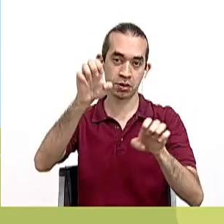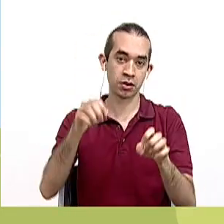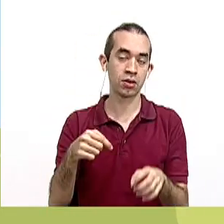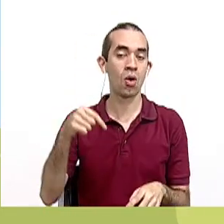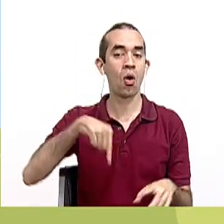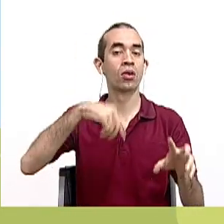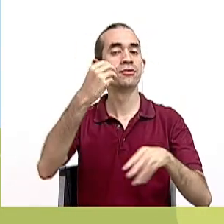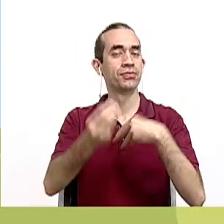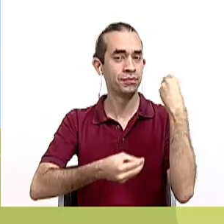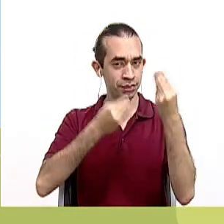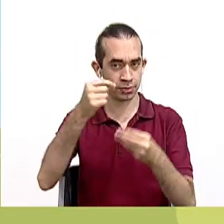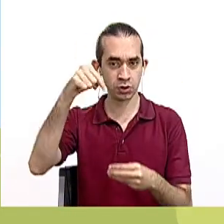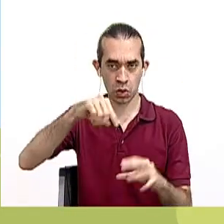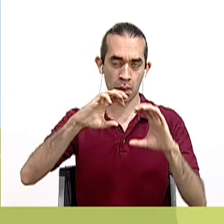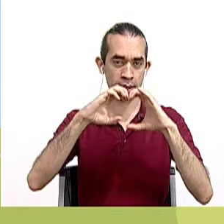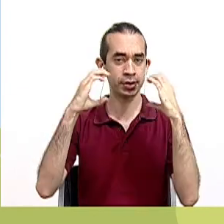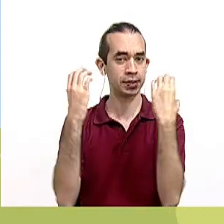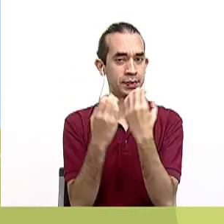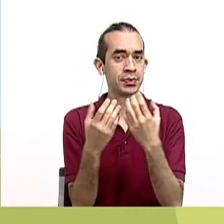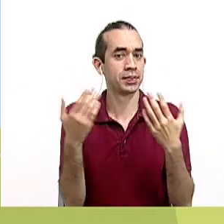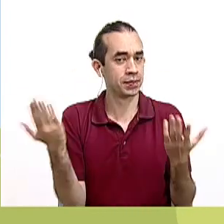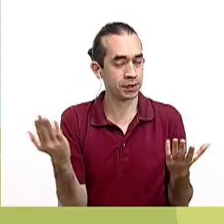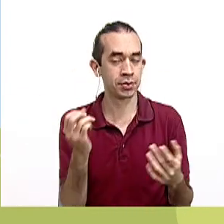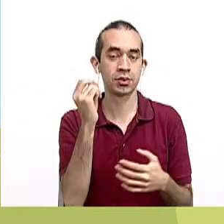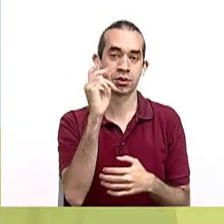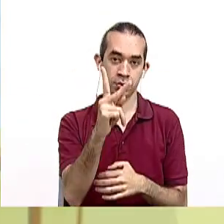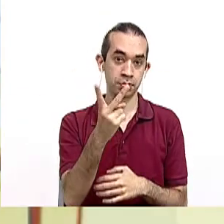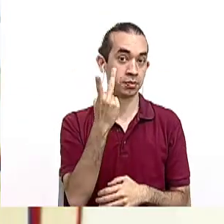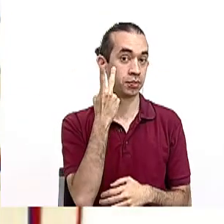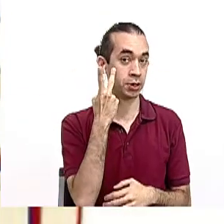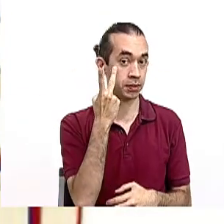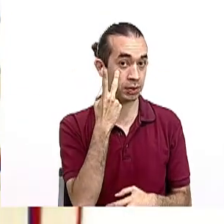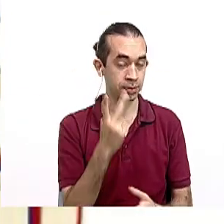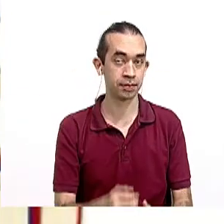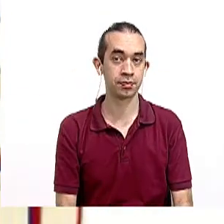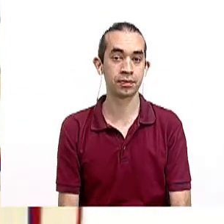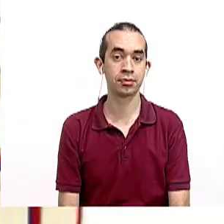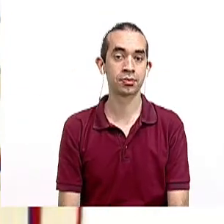did during today's class. Okay, so let's see.